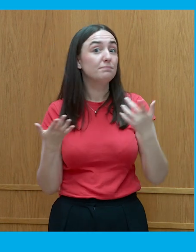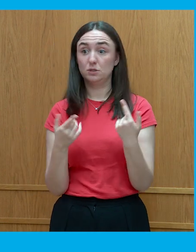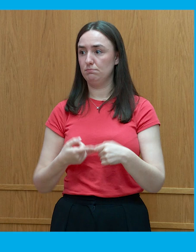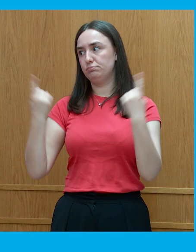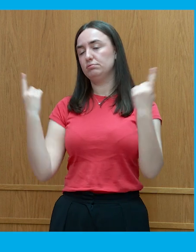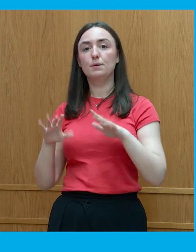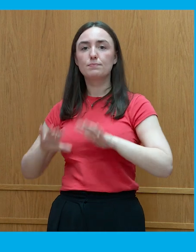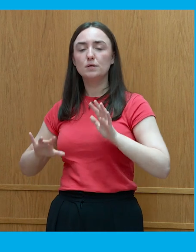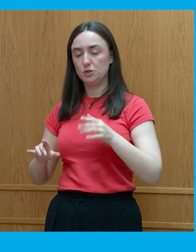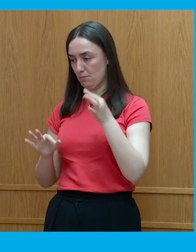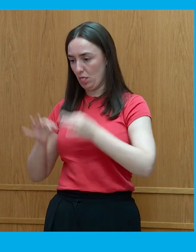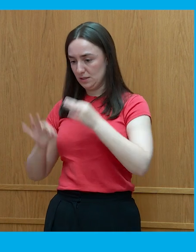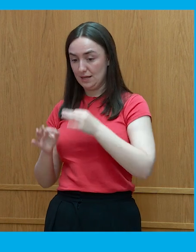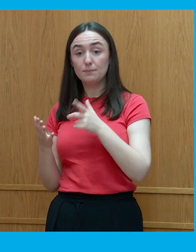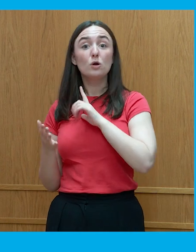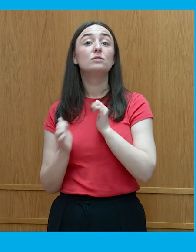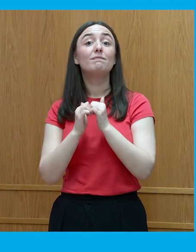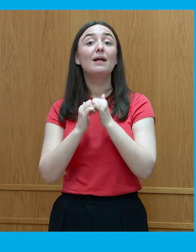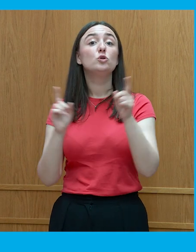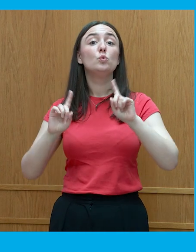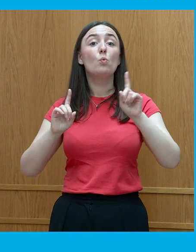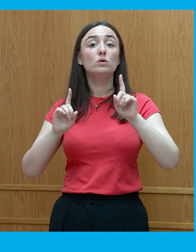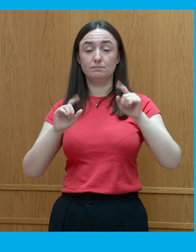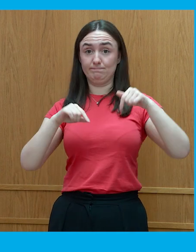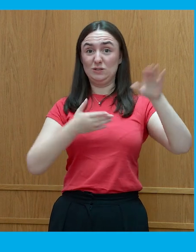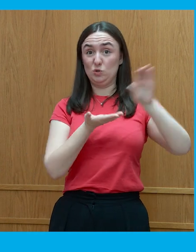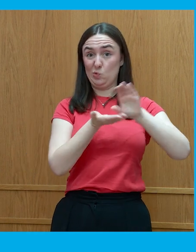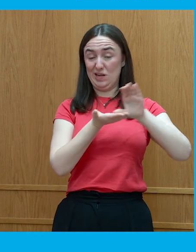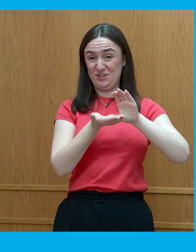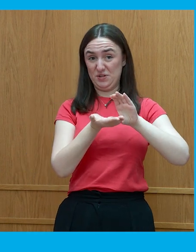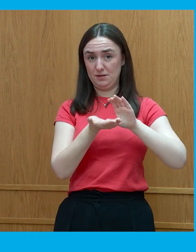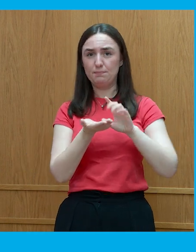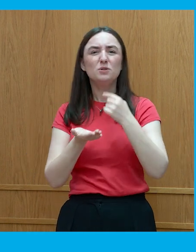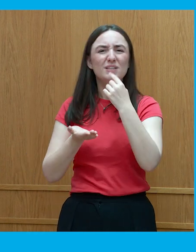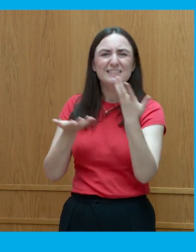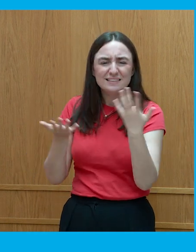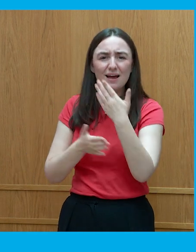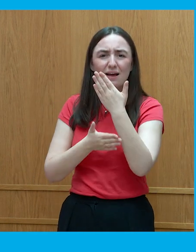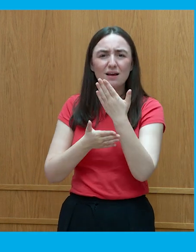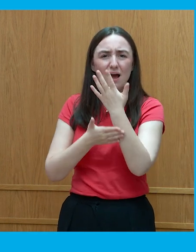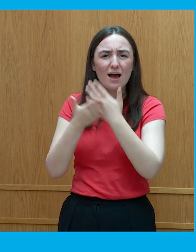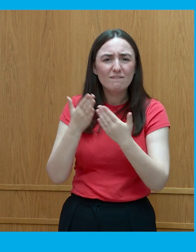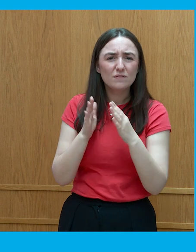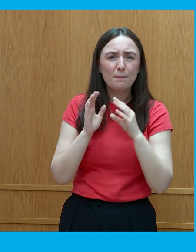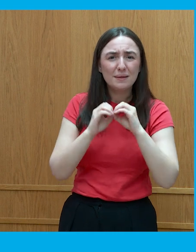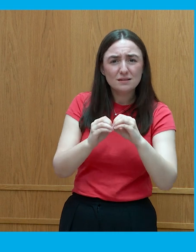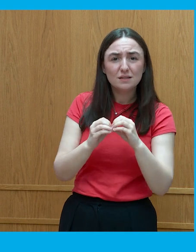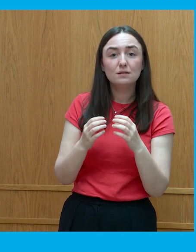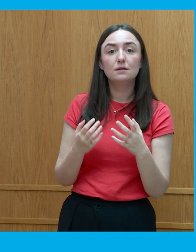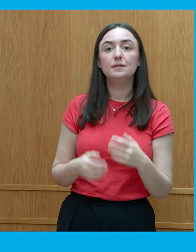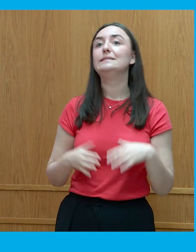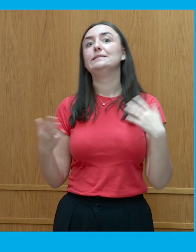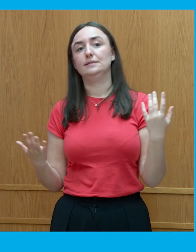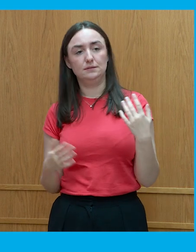that the value placed on donations. And you said $500 million. Well, so in the 30 days